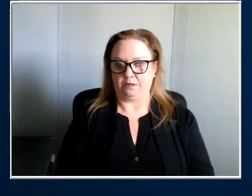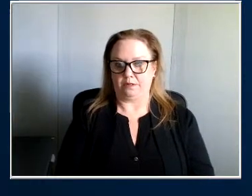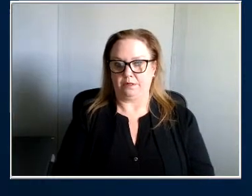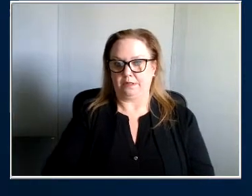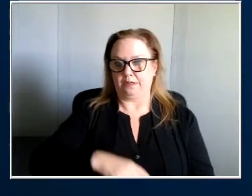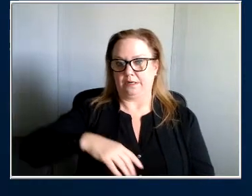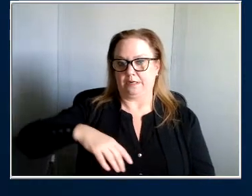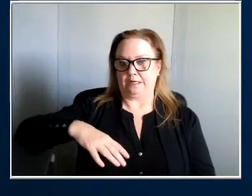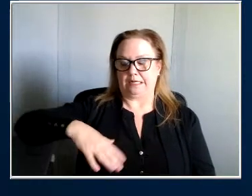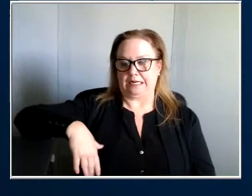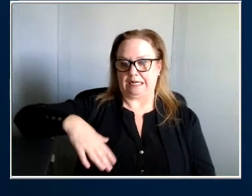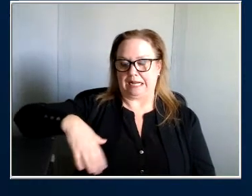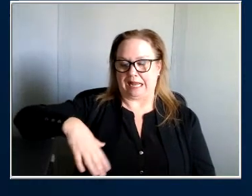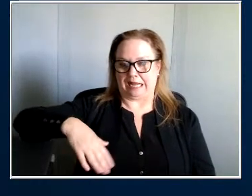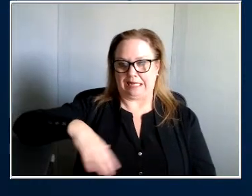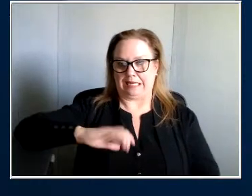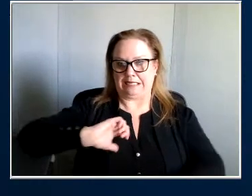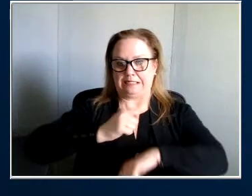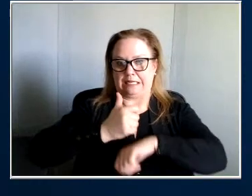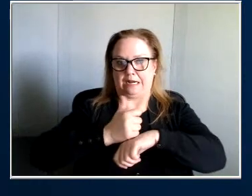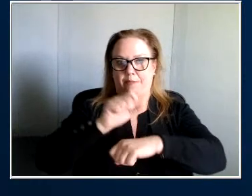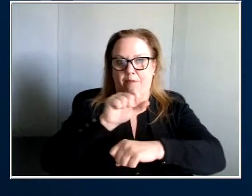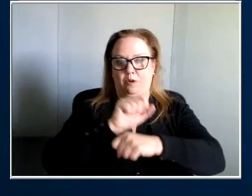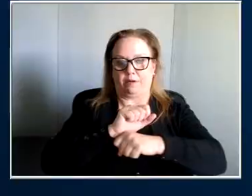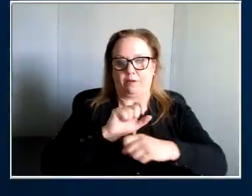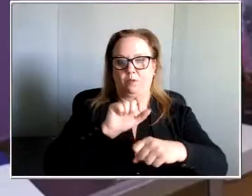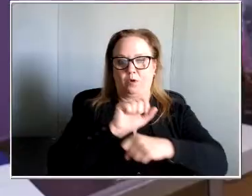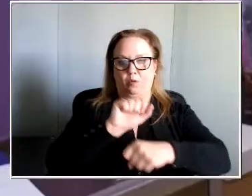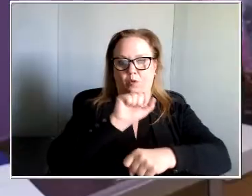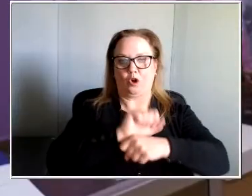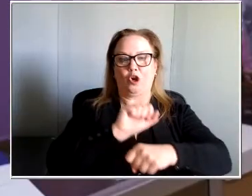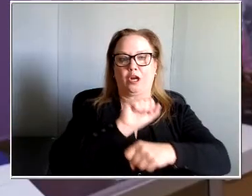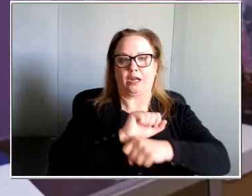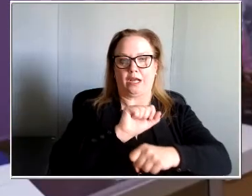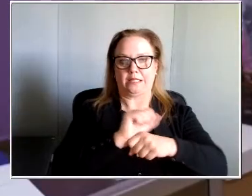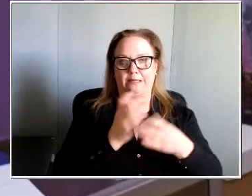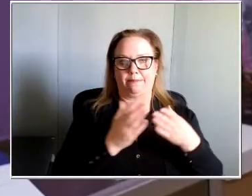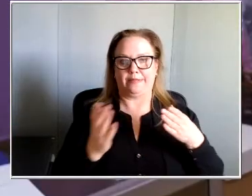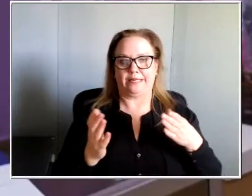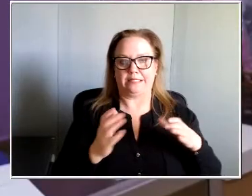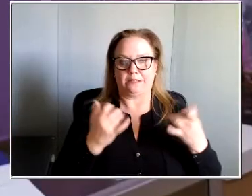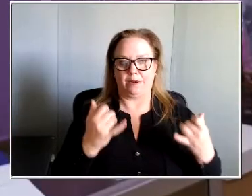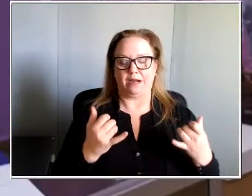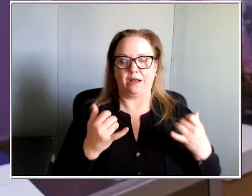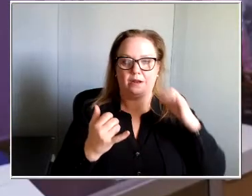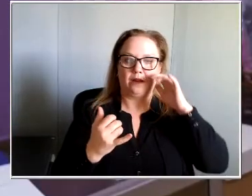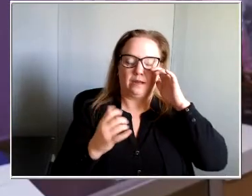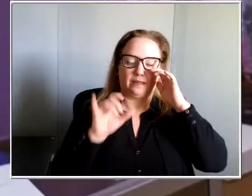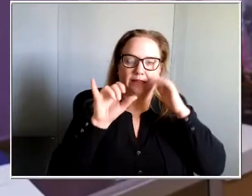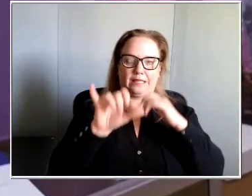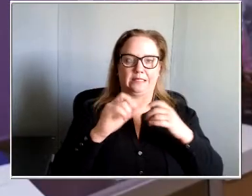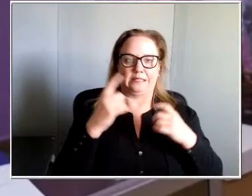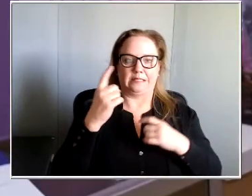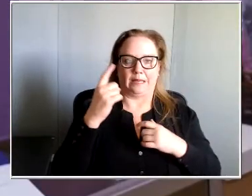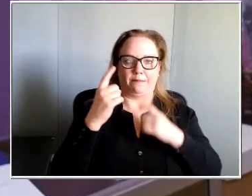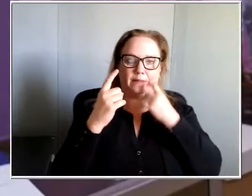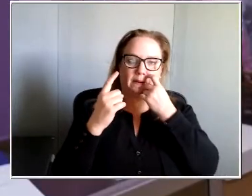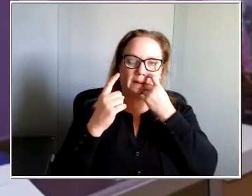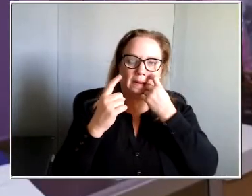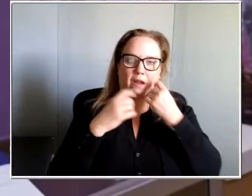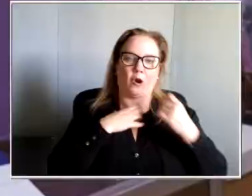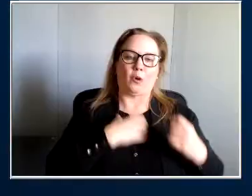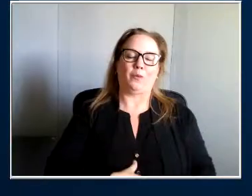No, not at this time. There is not. We're working on a lot of different things in here, and that's something on our wish